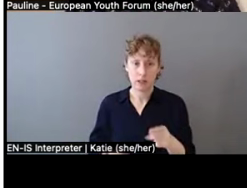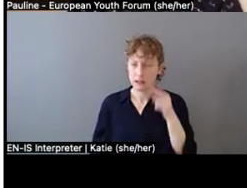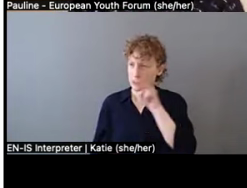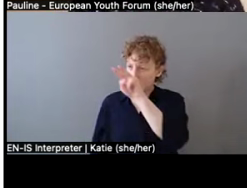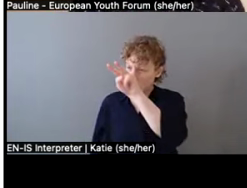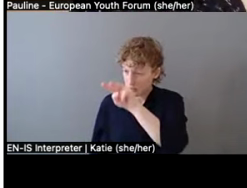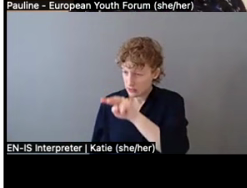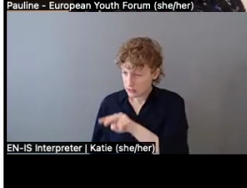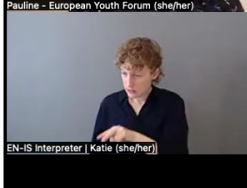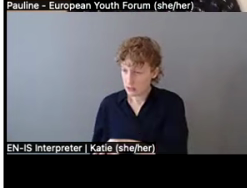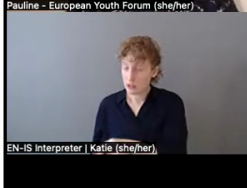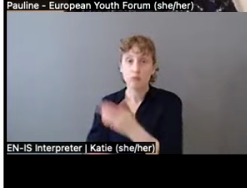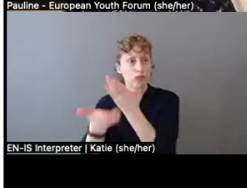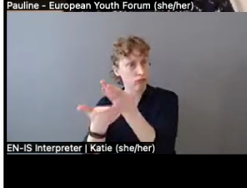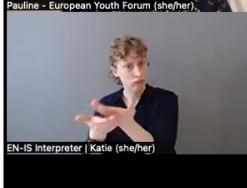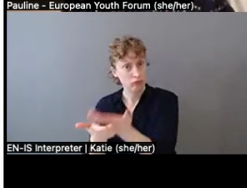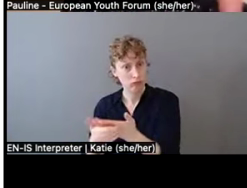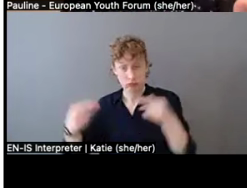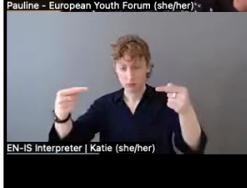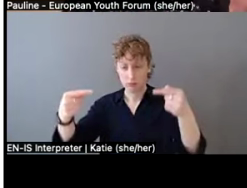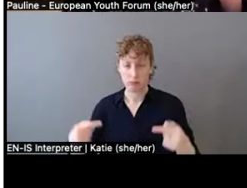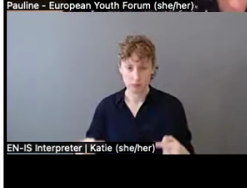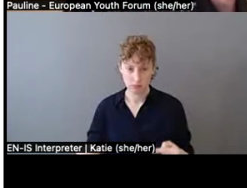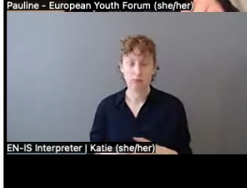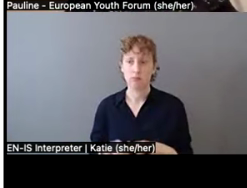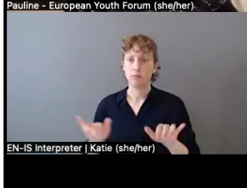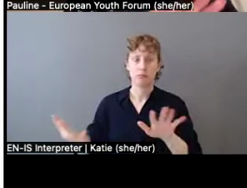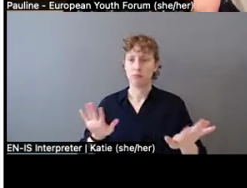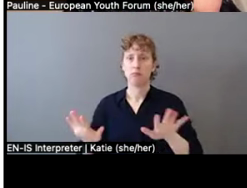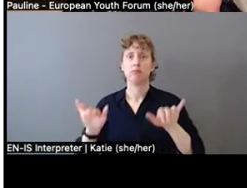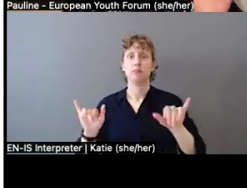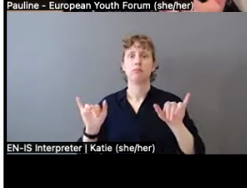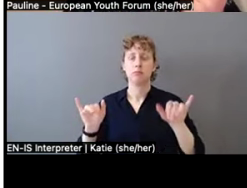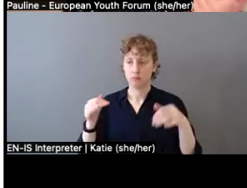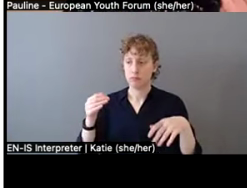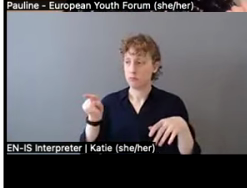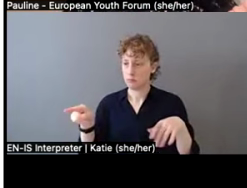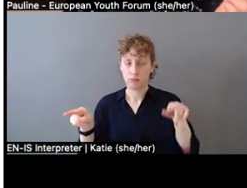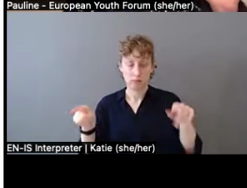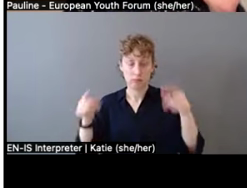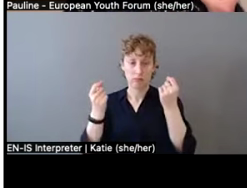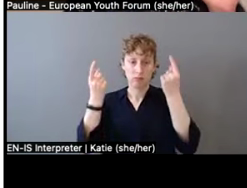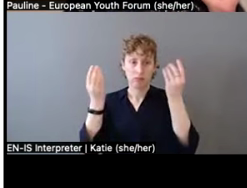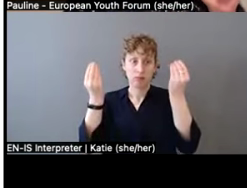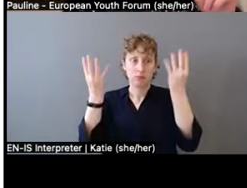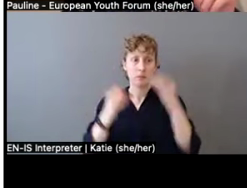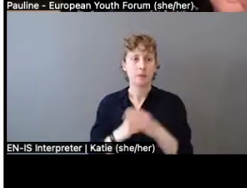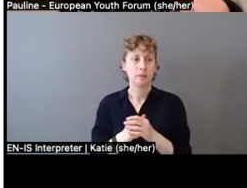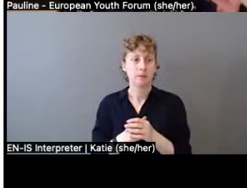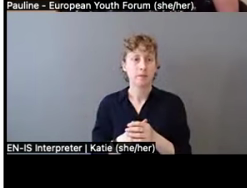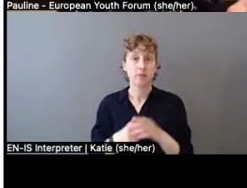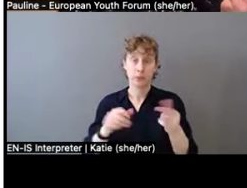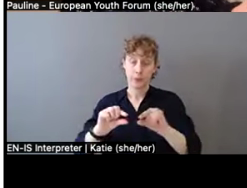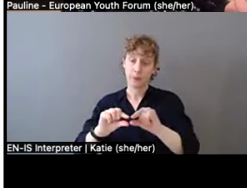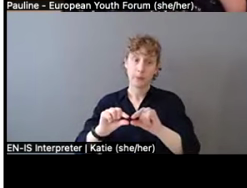justifications in the remarks column to understand what each cost is about. use clear budget lines. So instead of